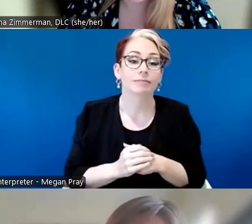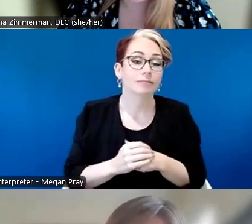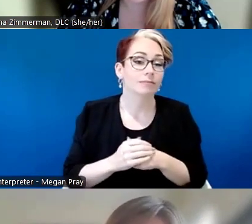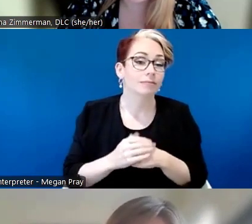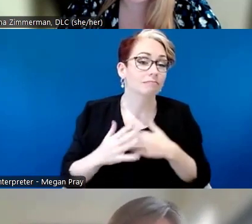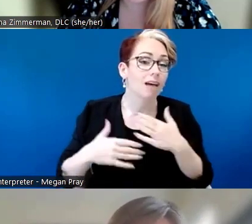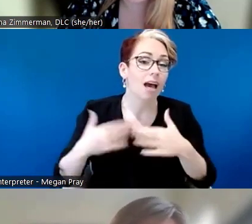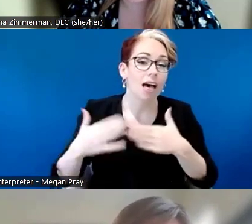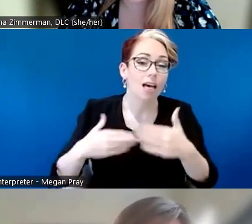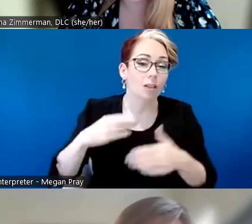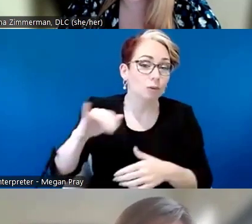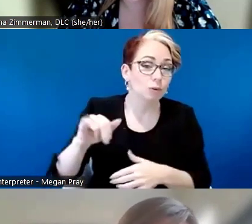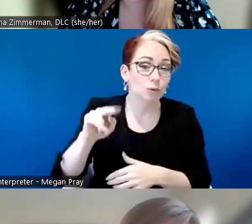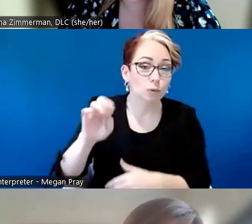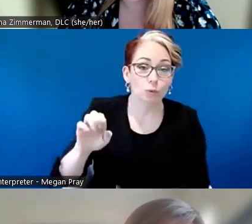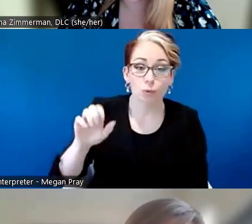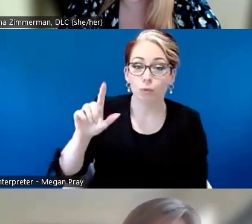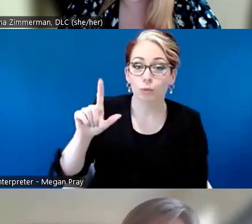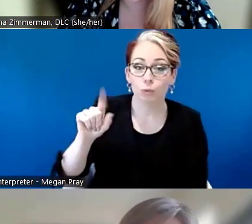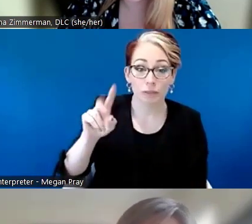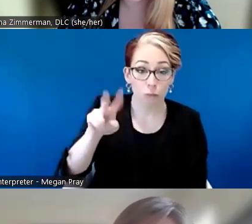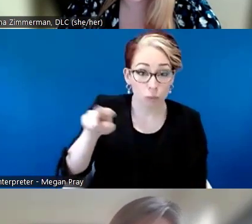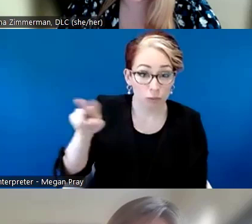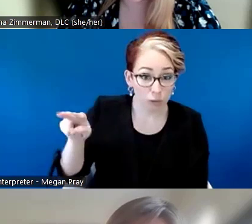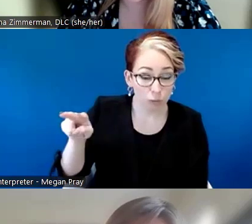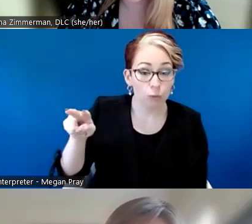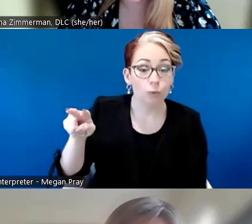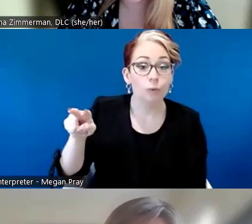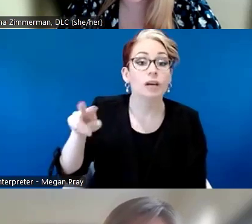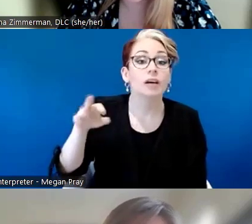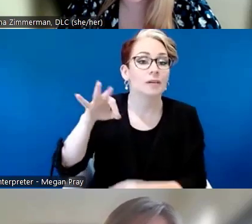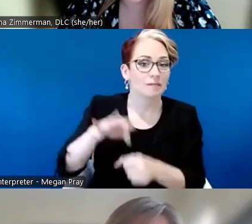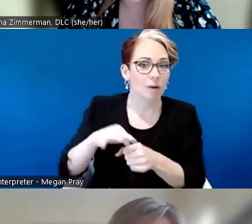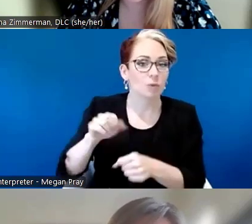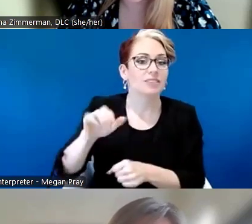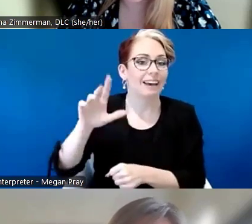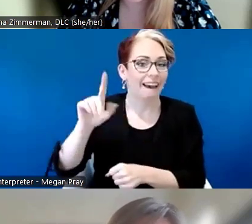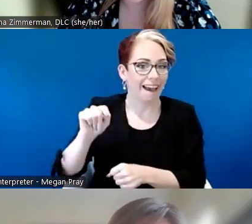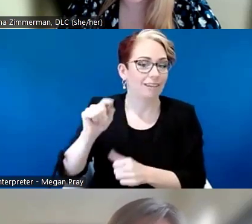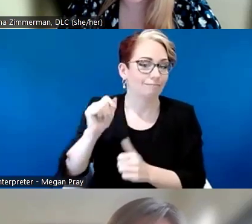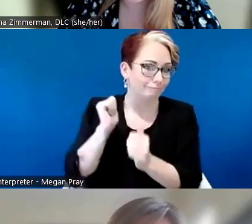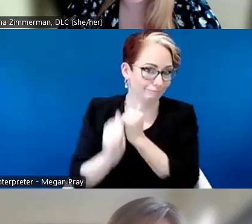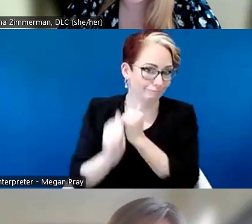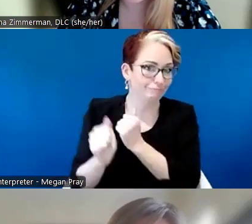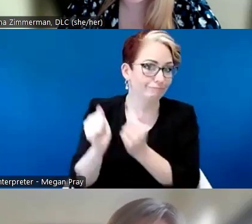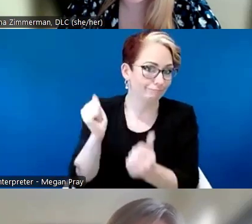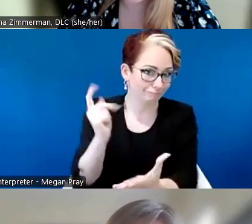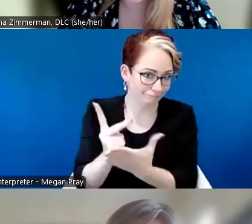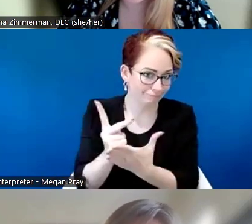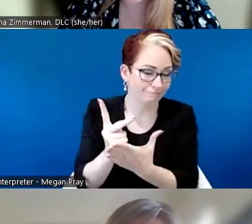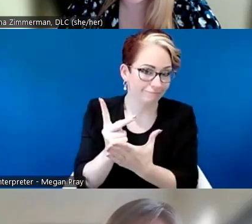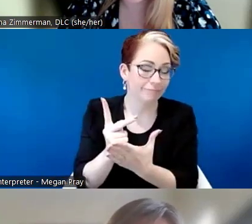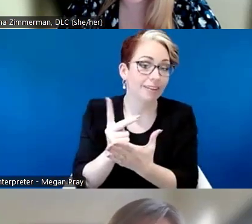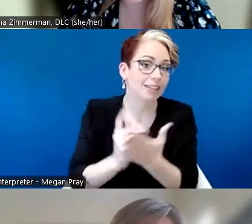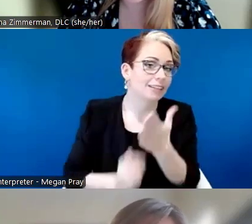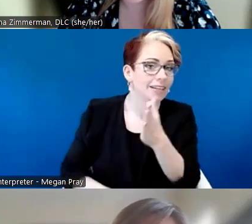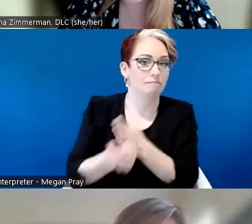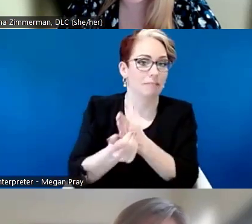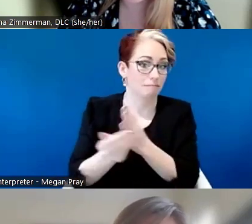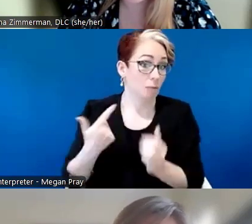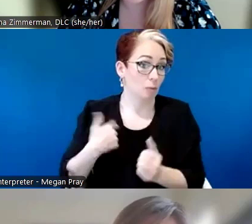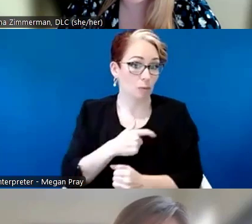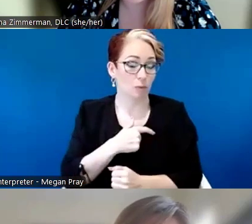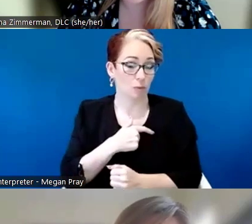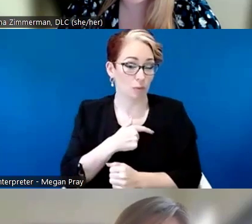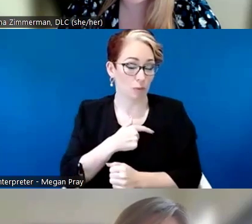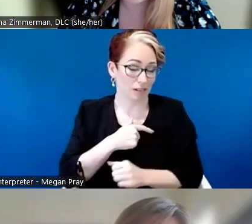June of 2022 when the Votes Act passed with an amendment DLC pushed for